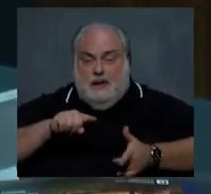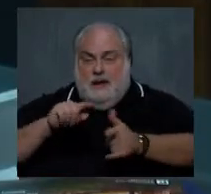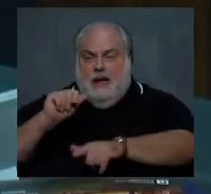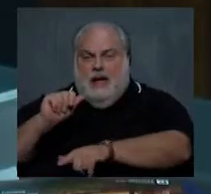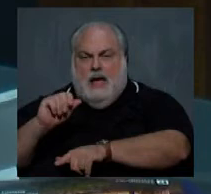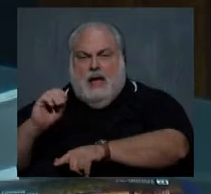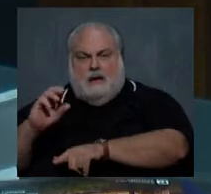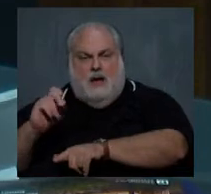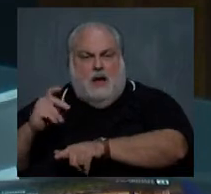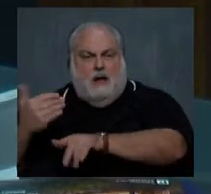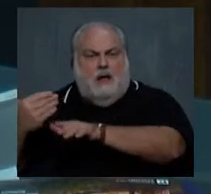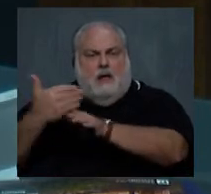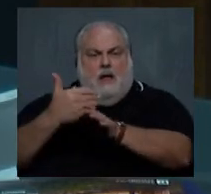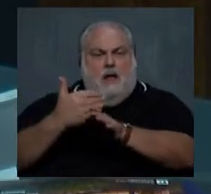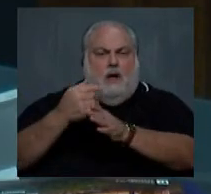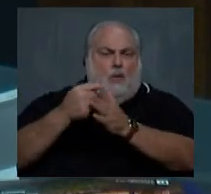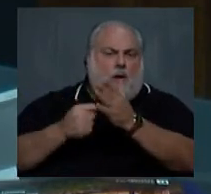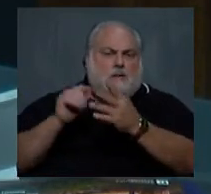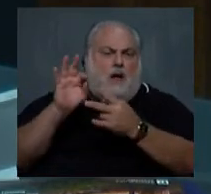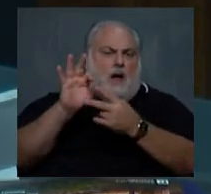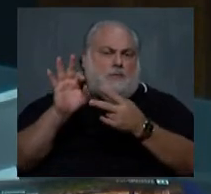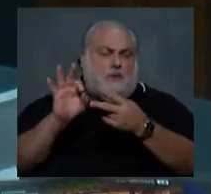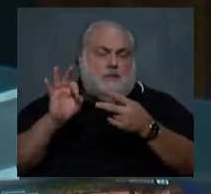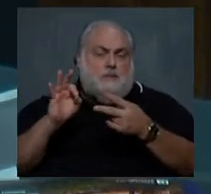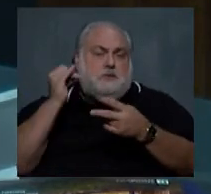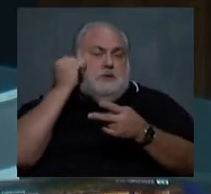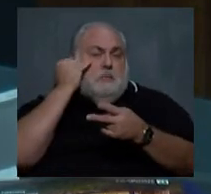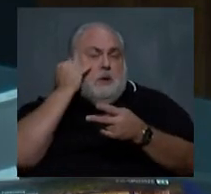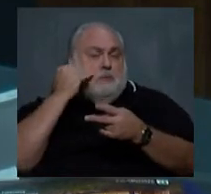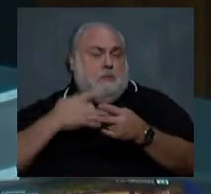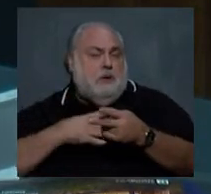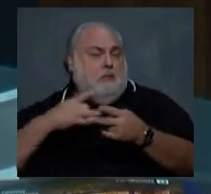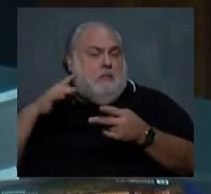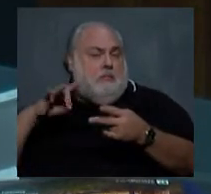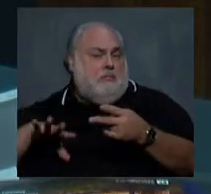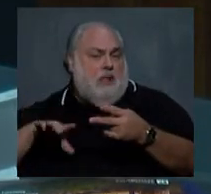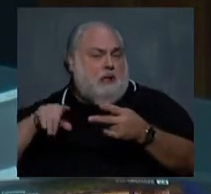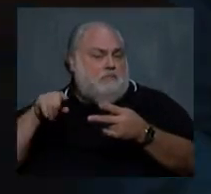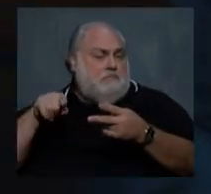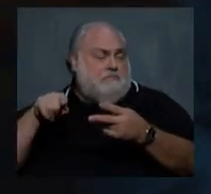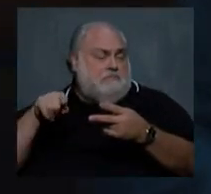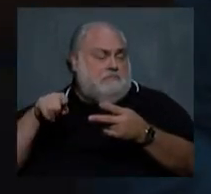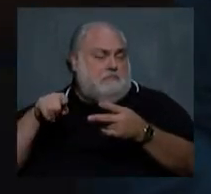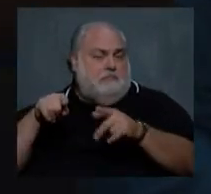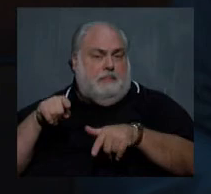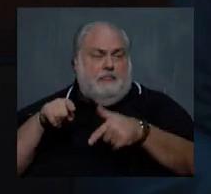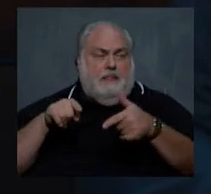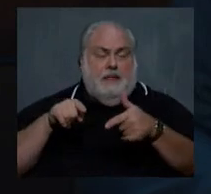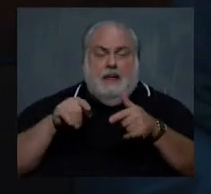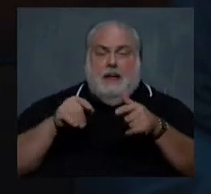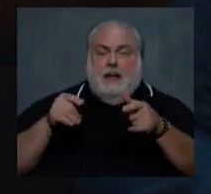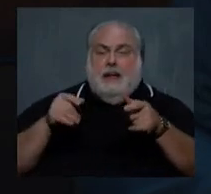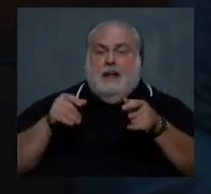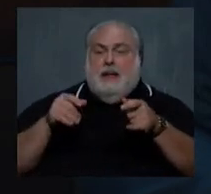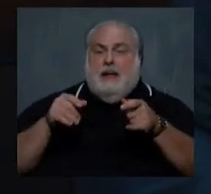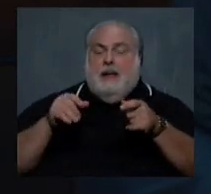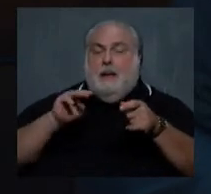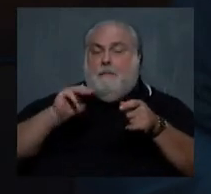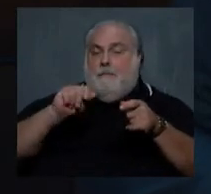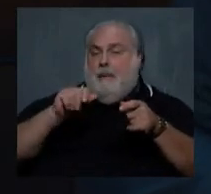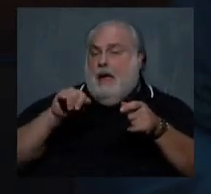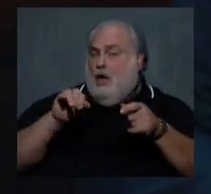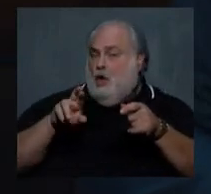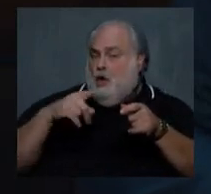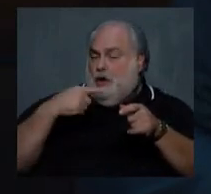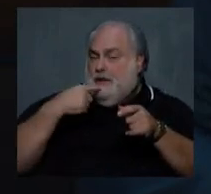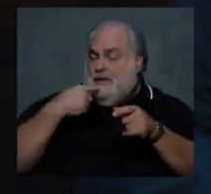6th or not. Do we have, what is our options if we don't vote on them? Both, as I understand the way the law reads,